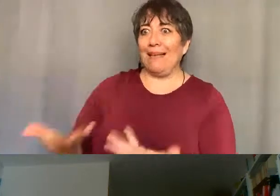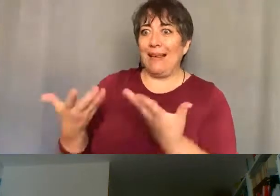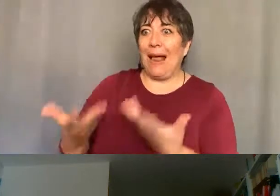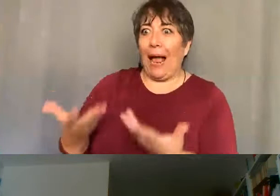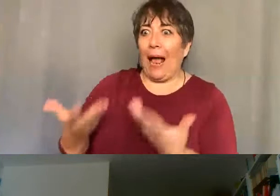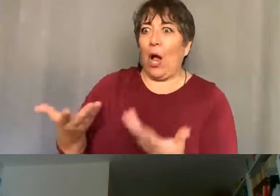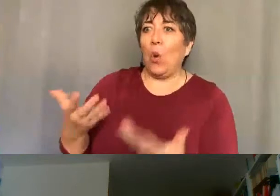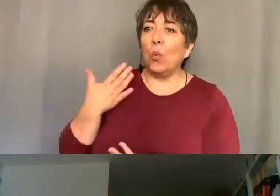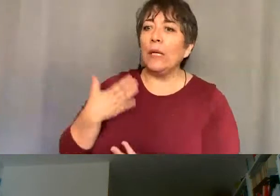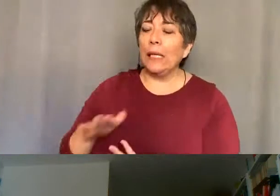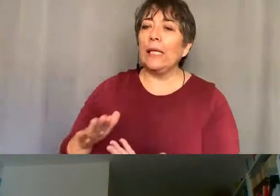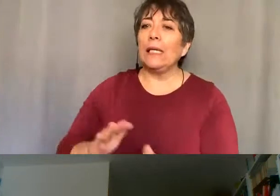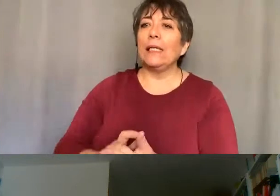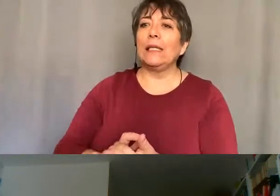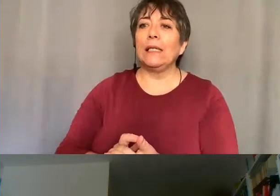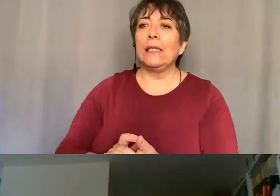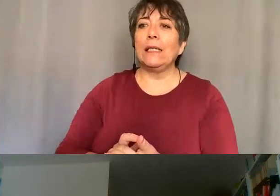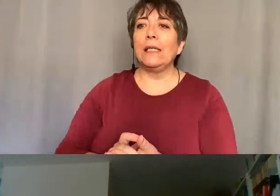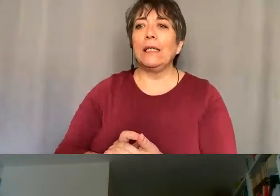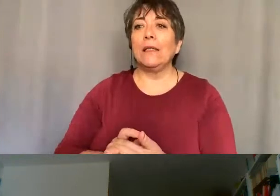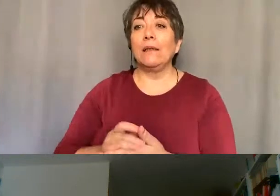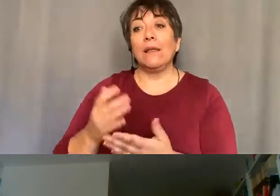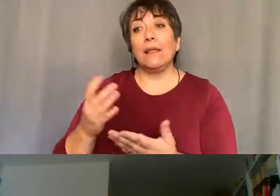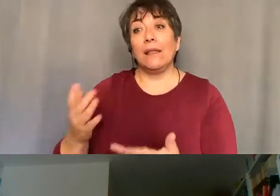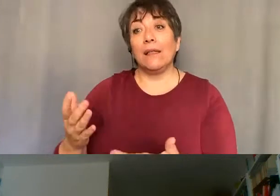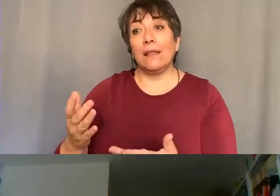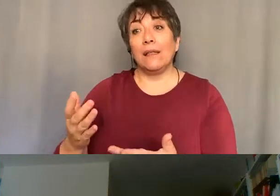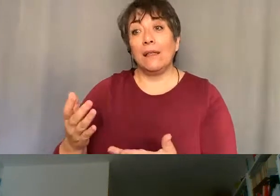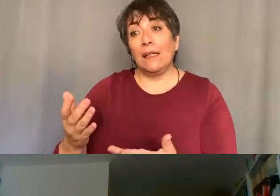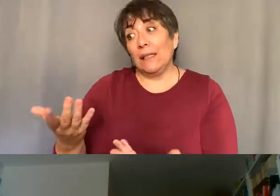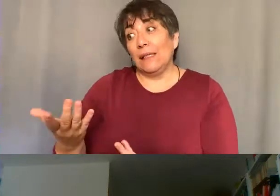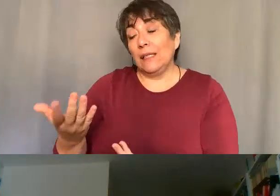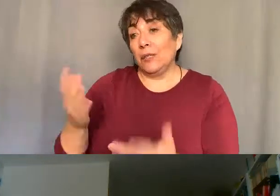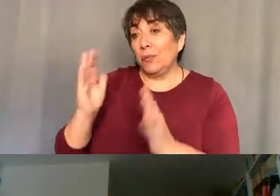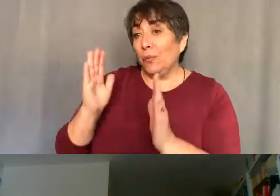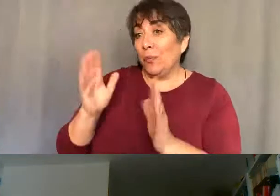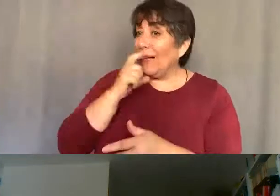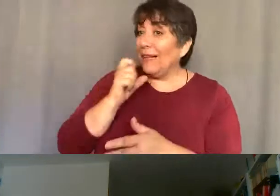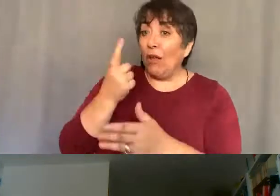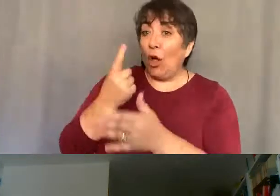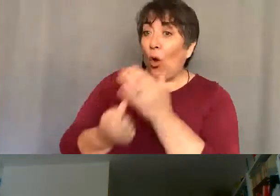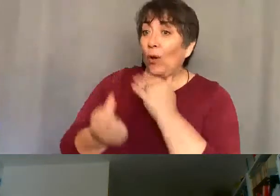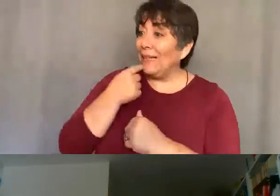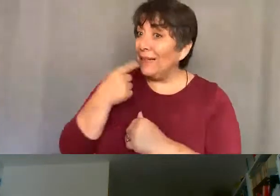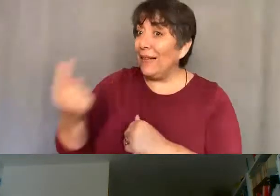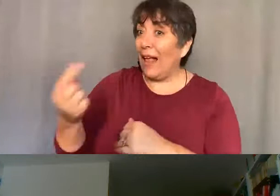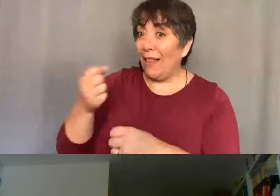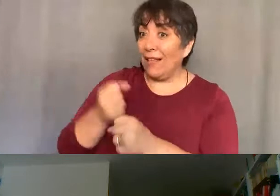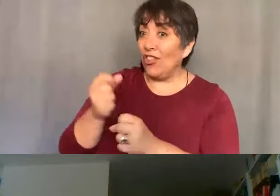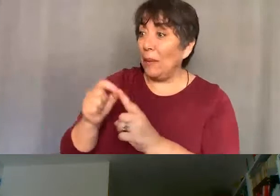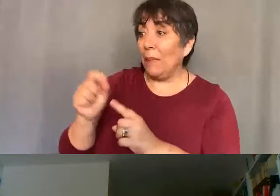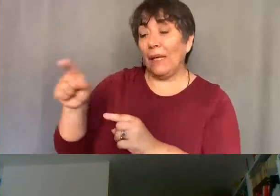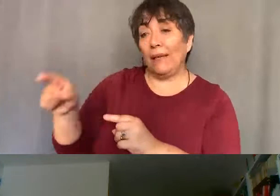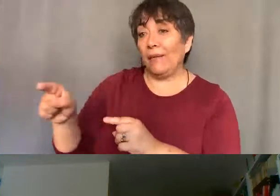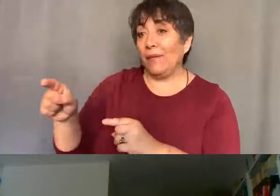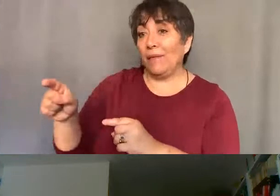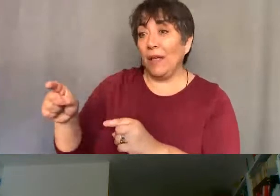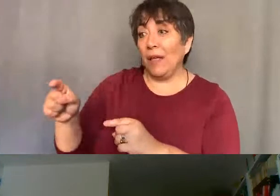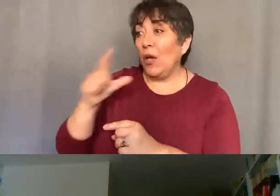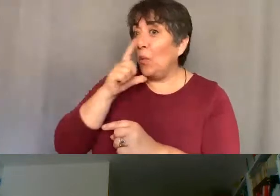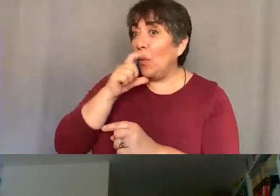request. We can't guarantee that prescriptions will get processed on the same day. However, we'll say to the patient to